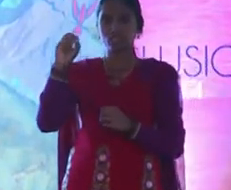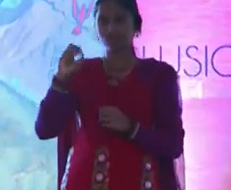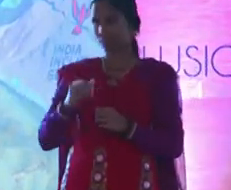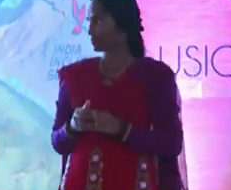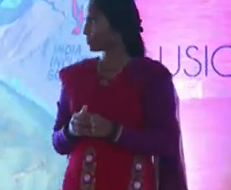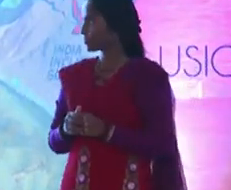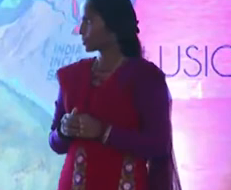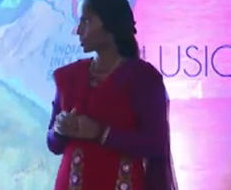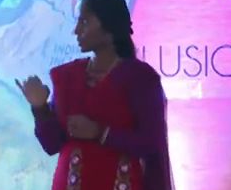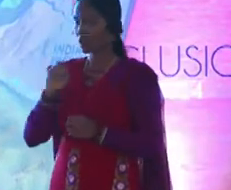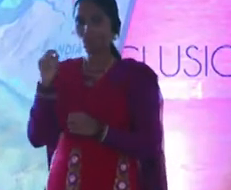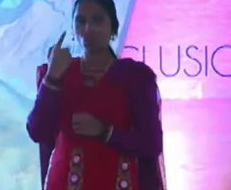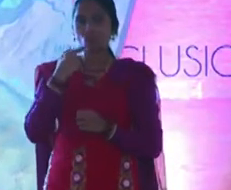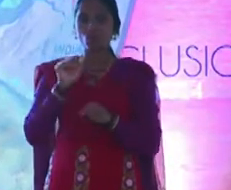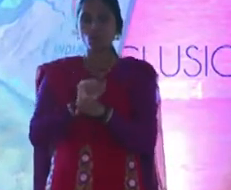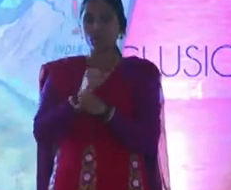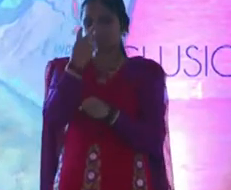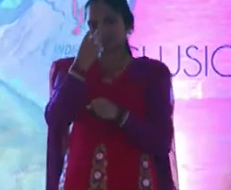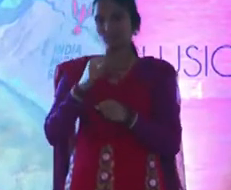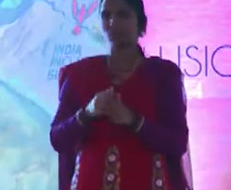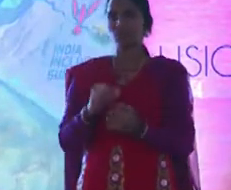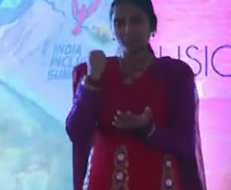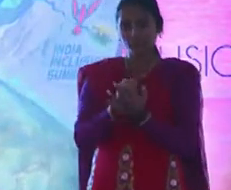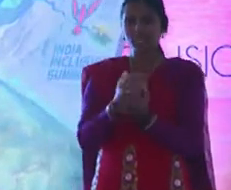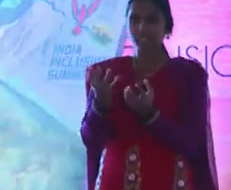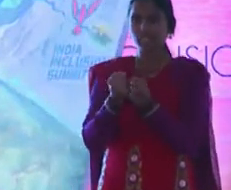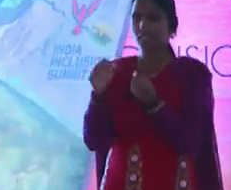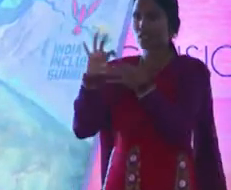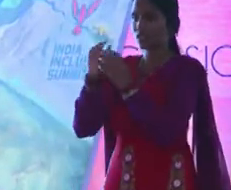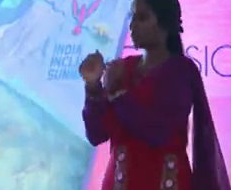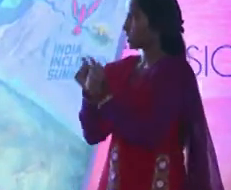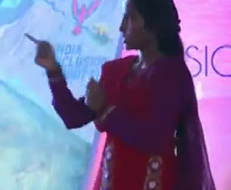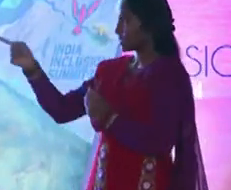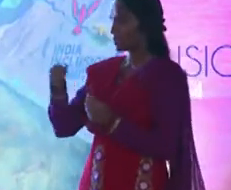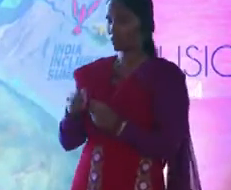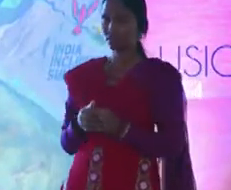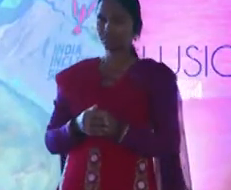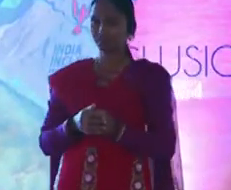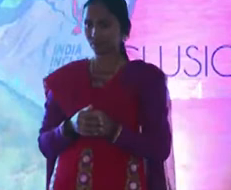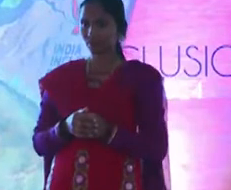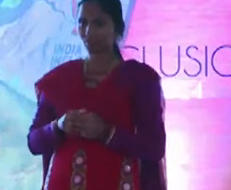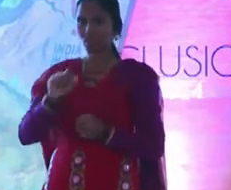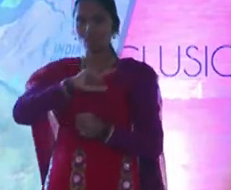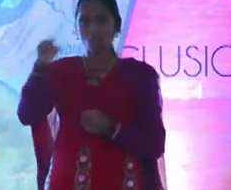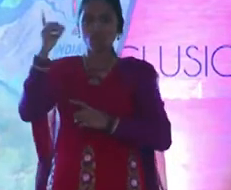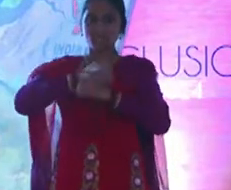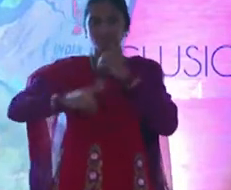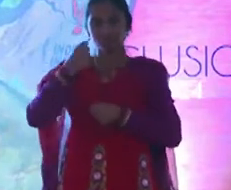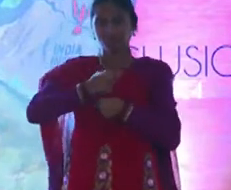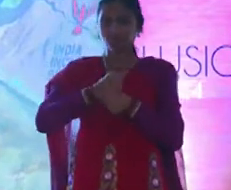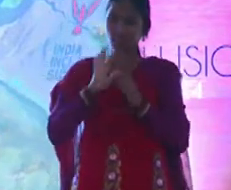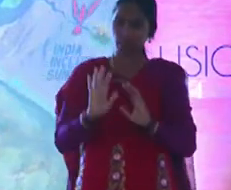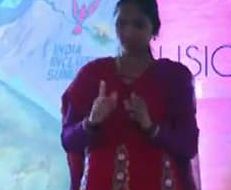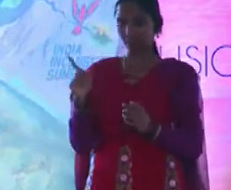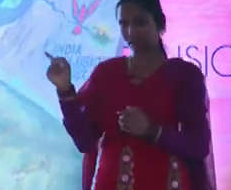are working in this area of visual impairment should get in touch with me, my department, or the Department of Disability Affairs